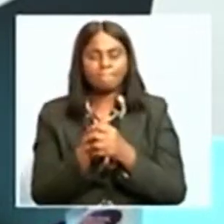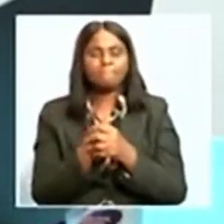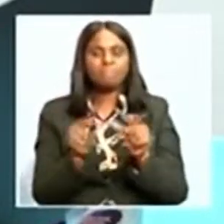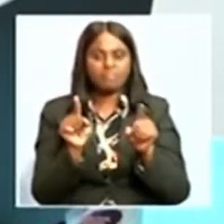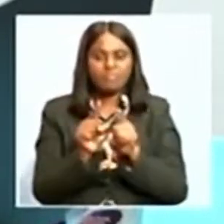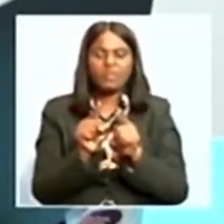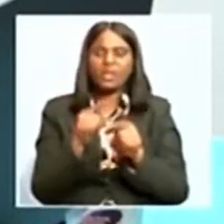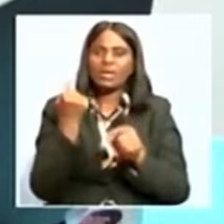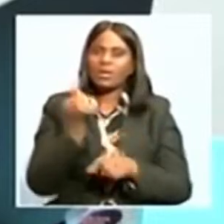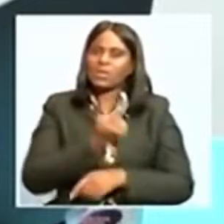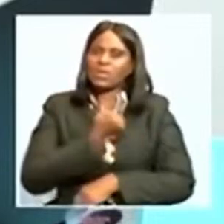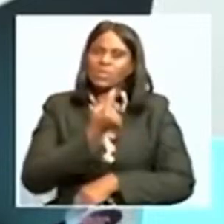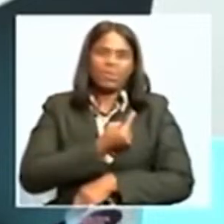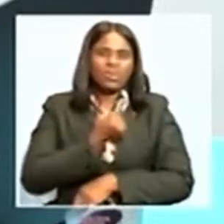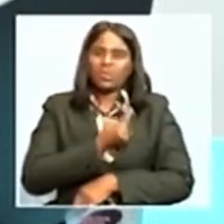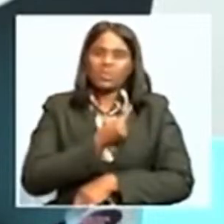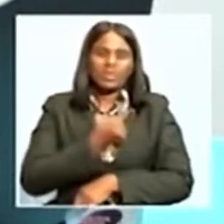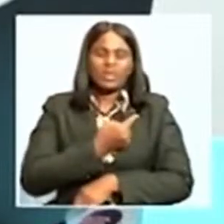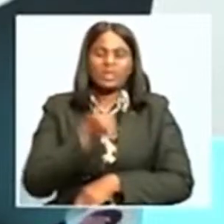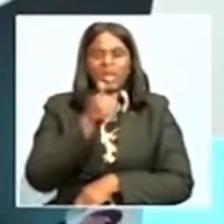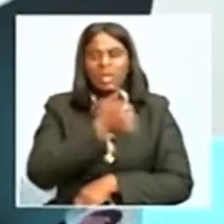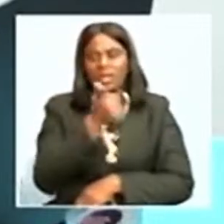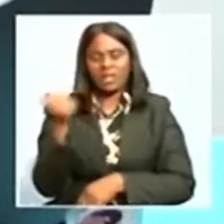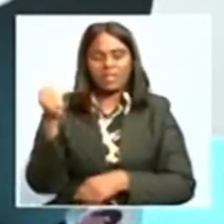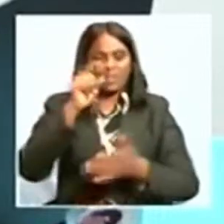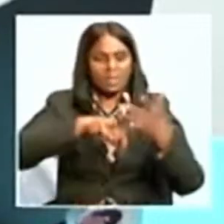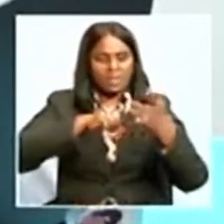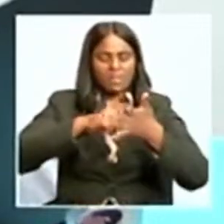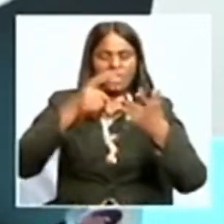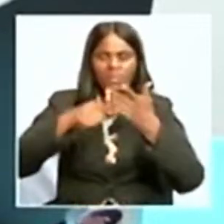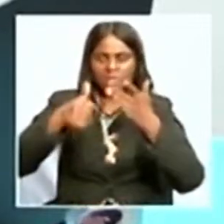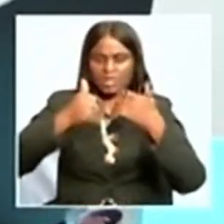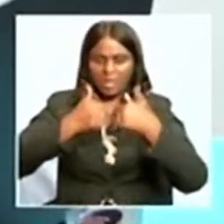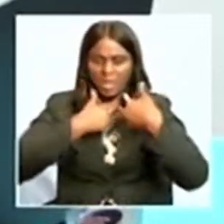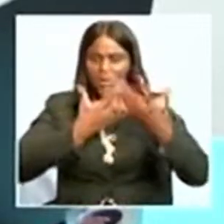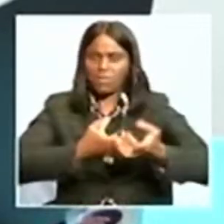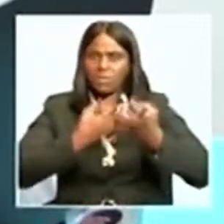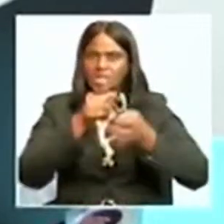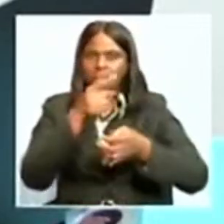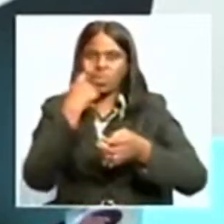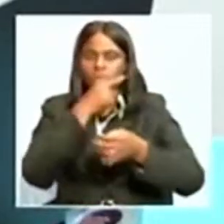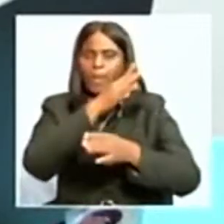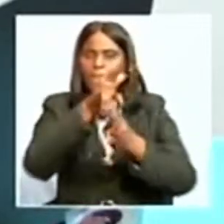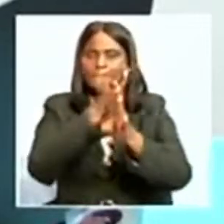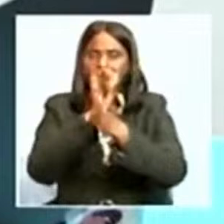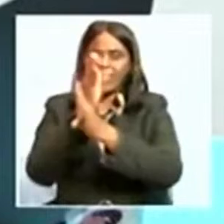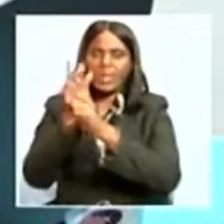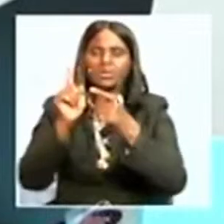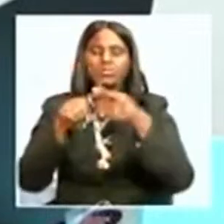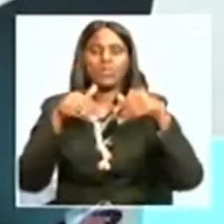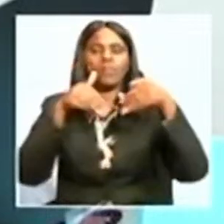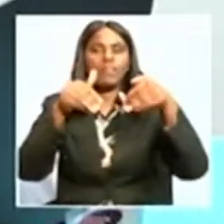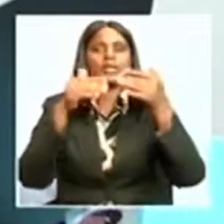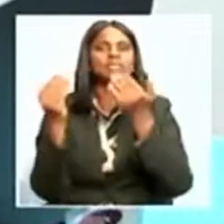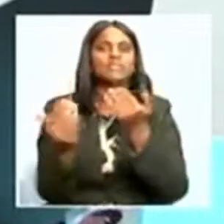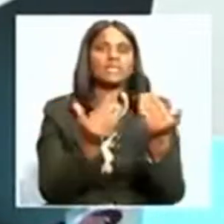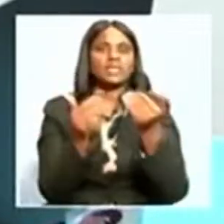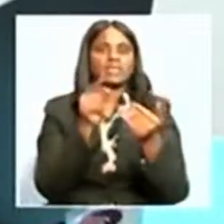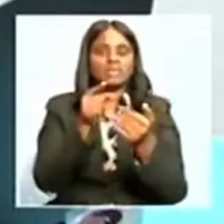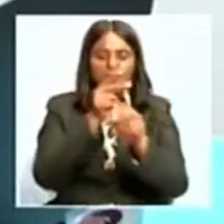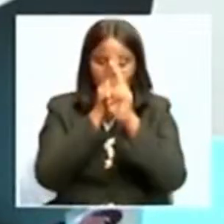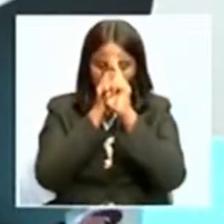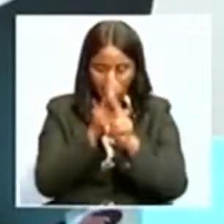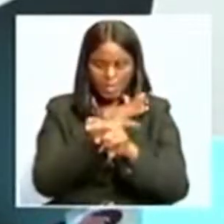think the only bands of tax that they have raised are those ones relating to the buses that the Honorable